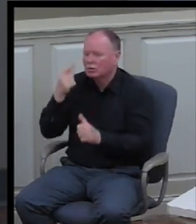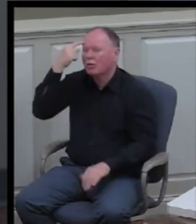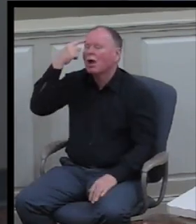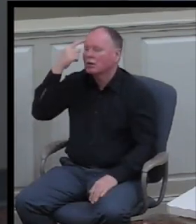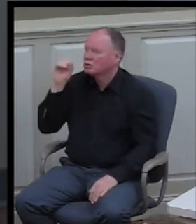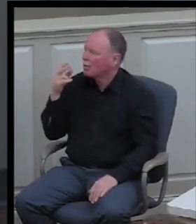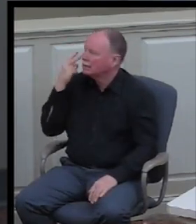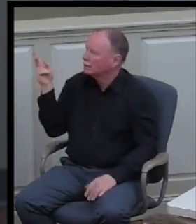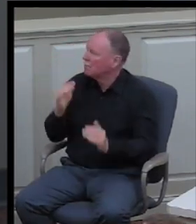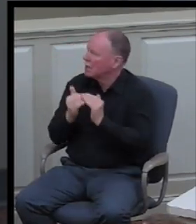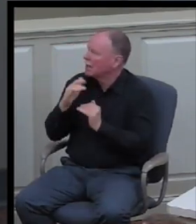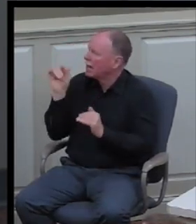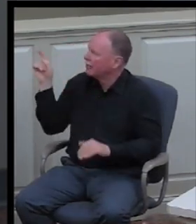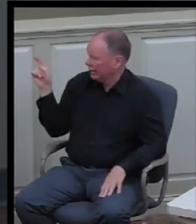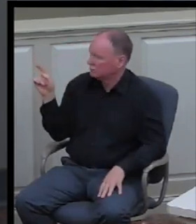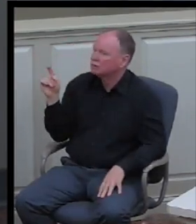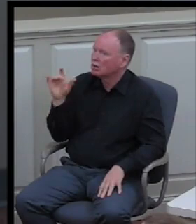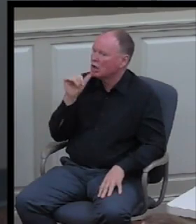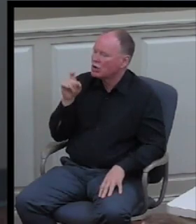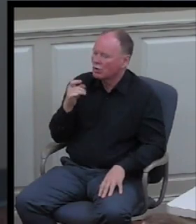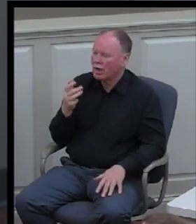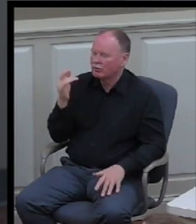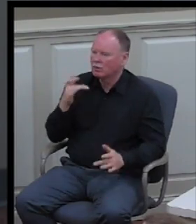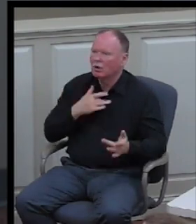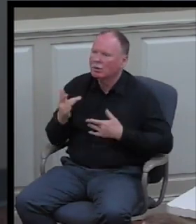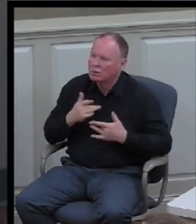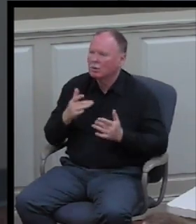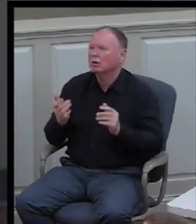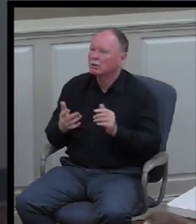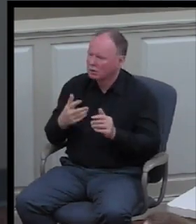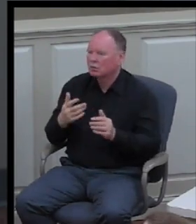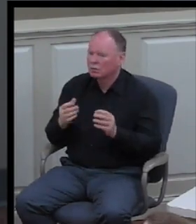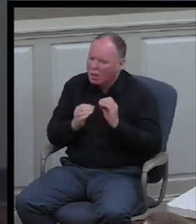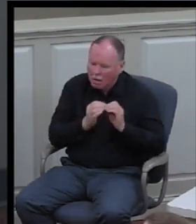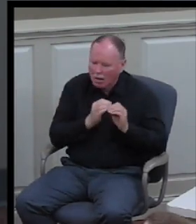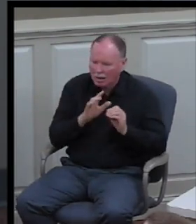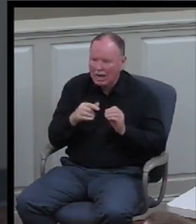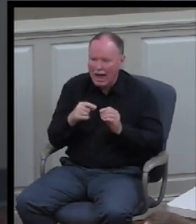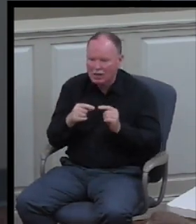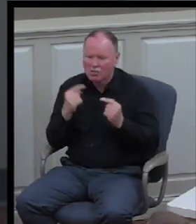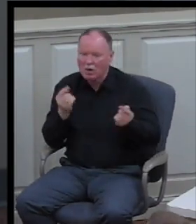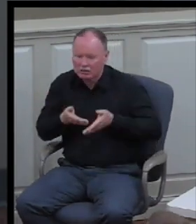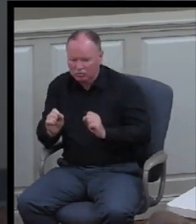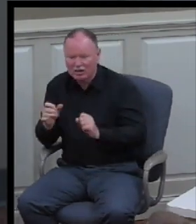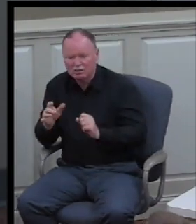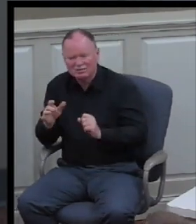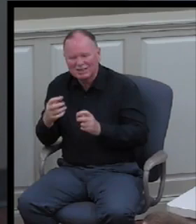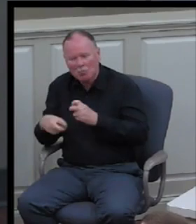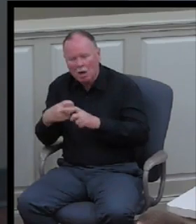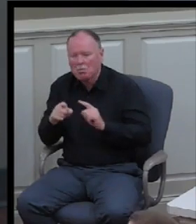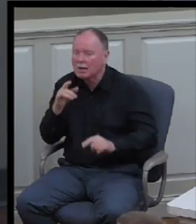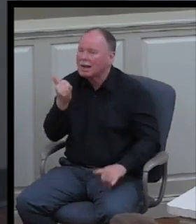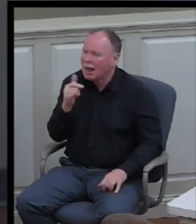you see such a building like you do, so that we don't have to worry about it like we have next door. And from that point forward, we've